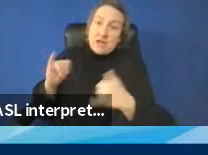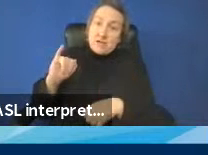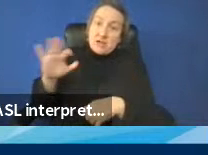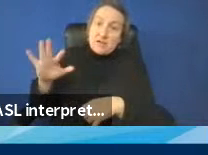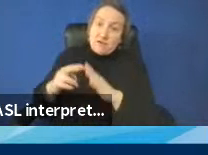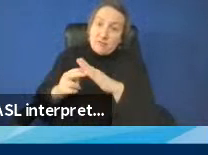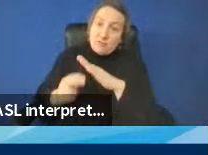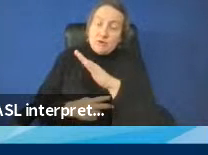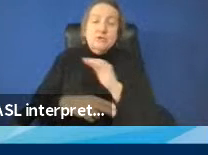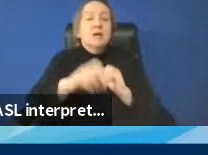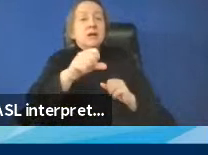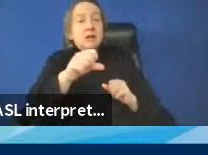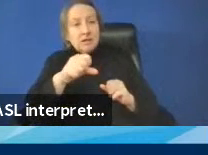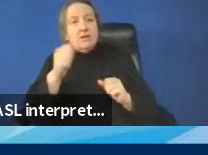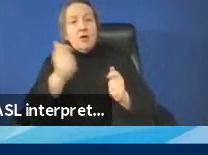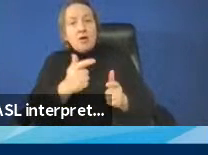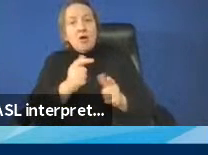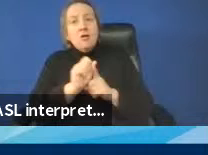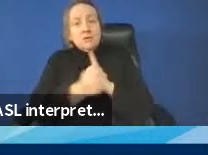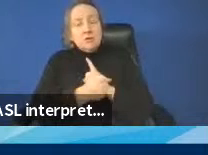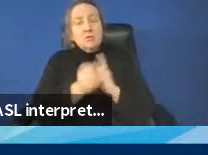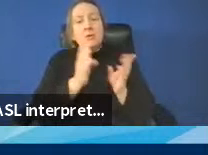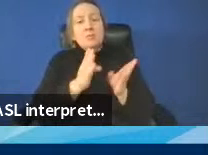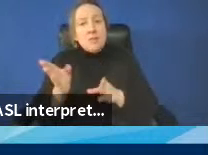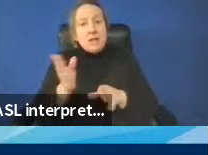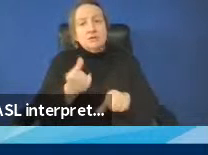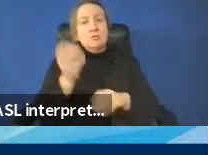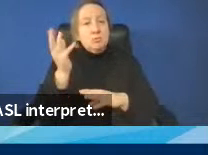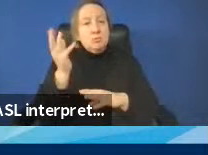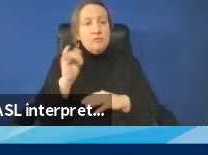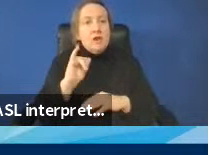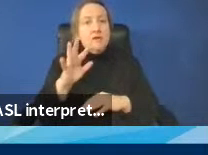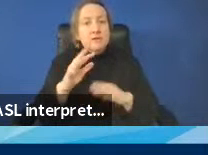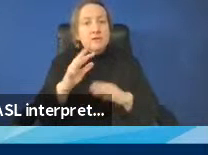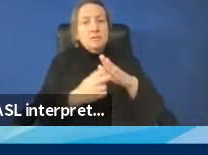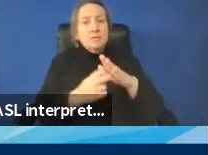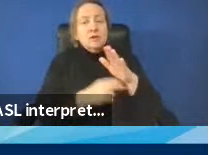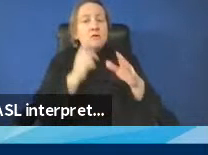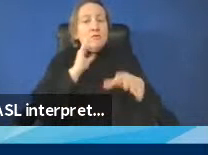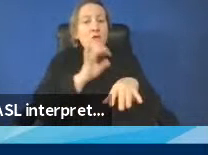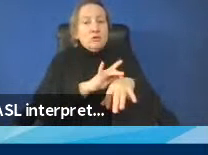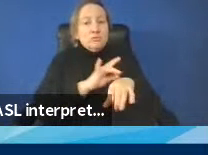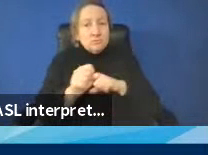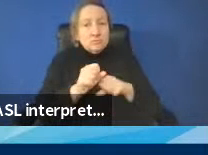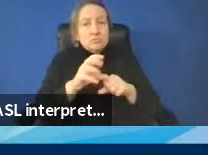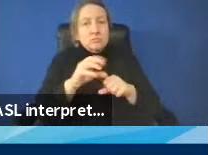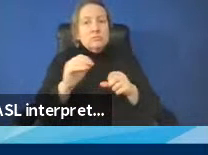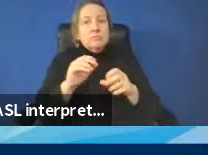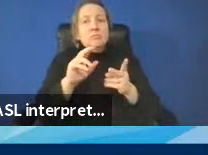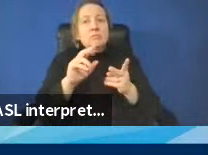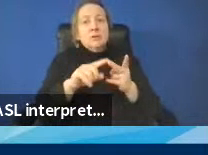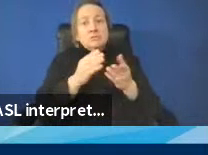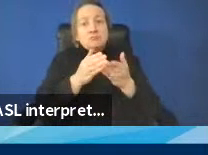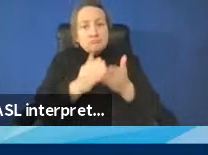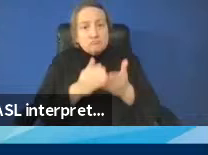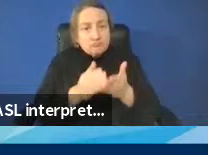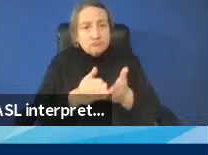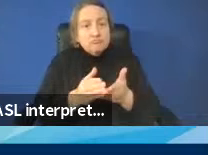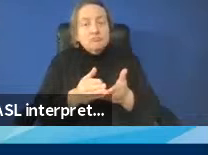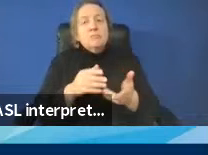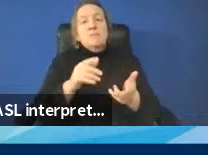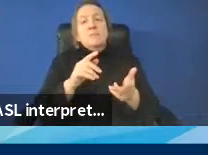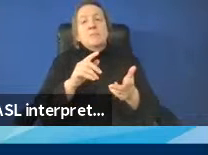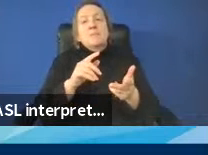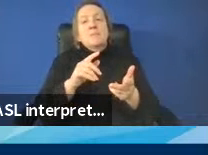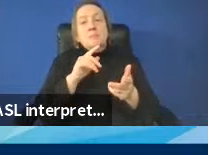Yes, in all cases, we're planning on removing that for seismic reasons as well as navigation